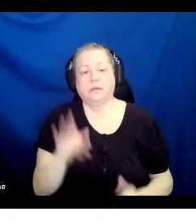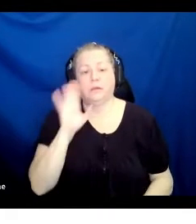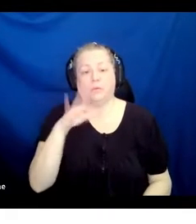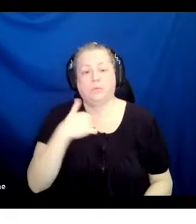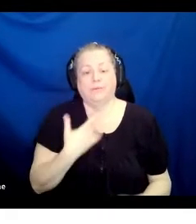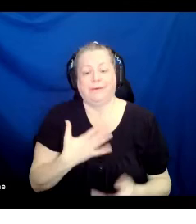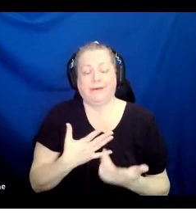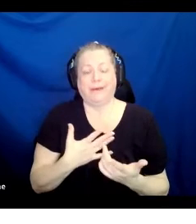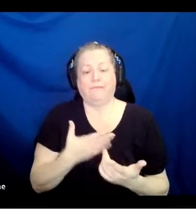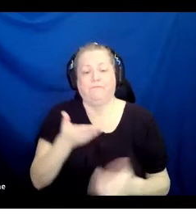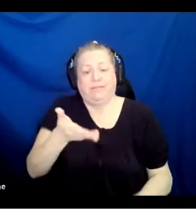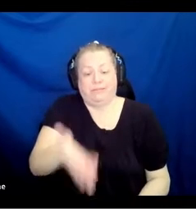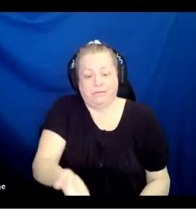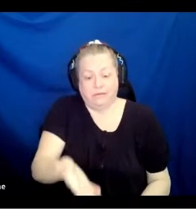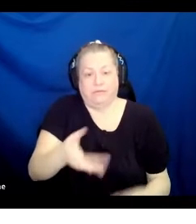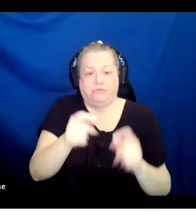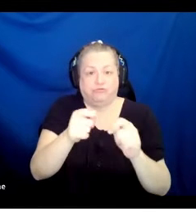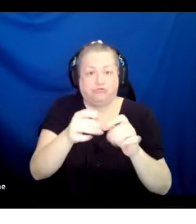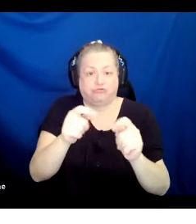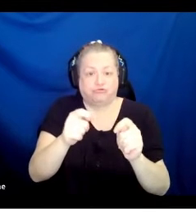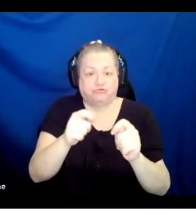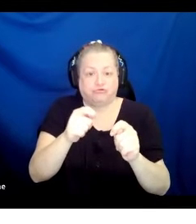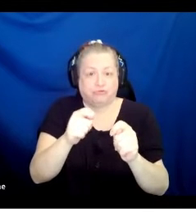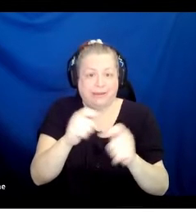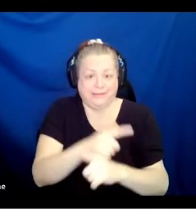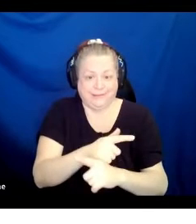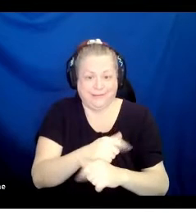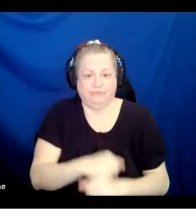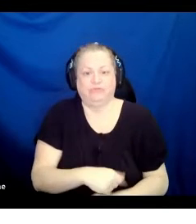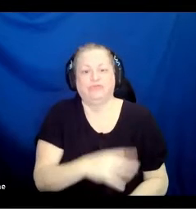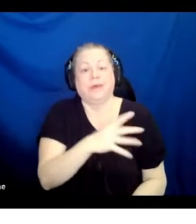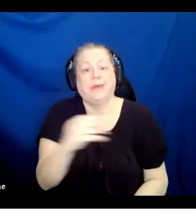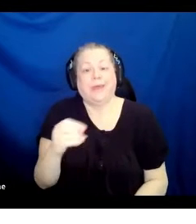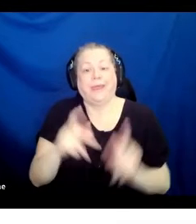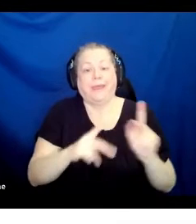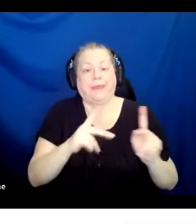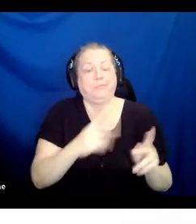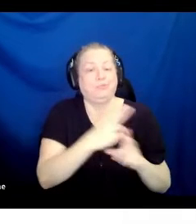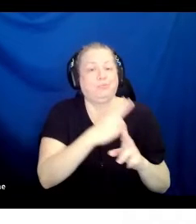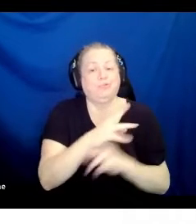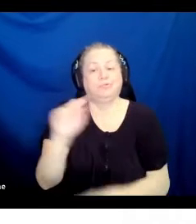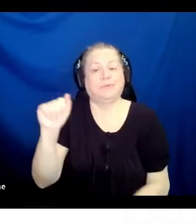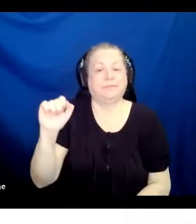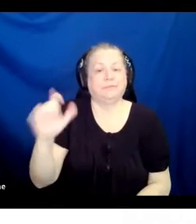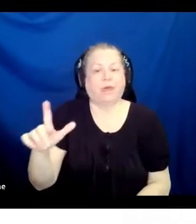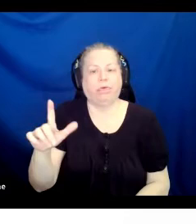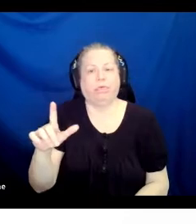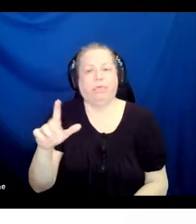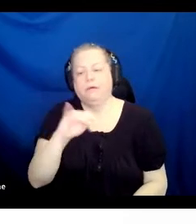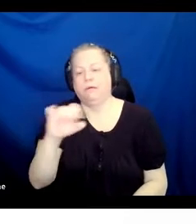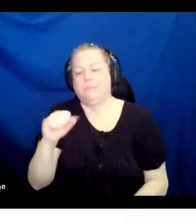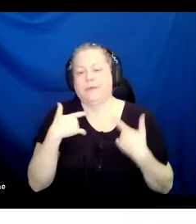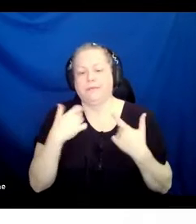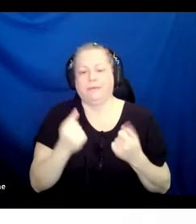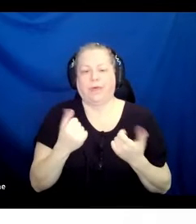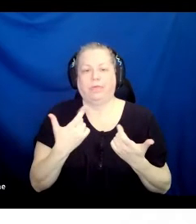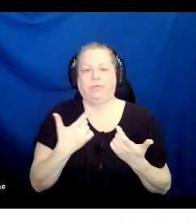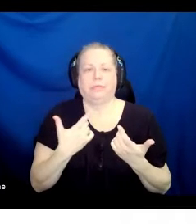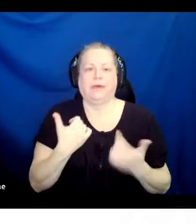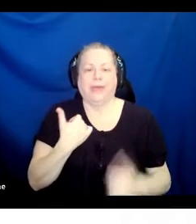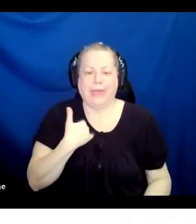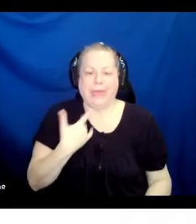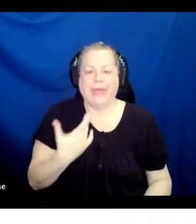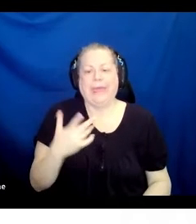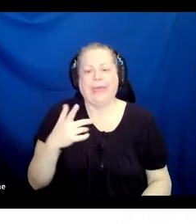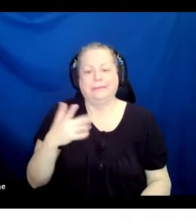on-site translators. And for individuals who speak ASL, MassHealth offers on-demand VRI in person